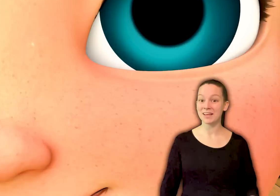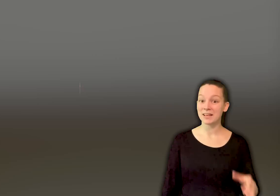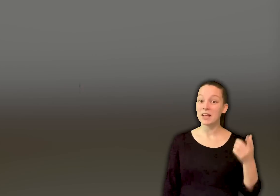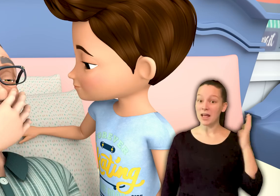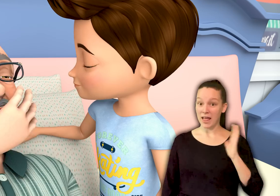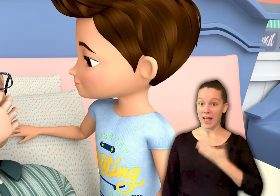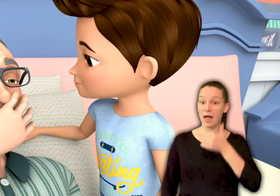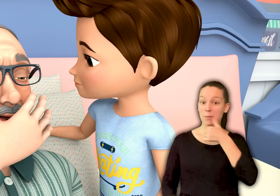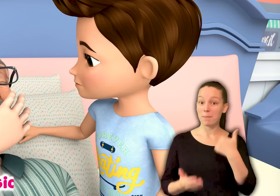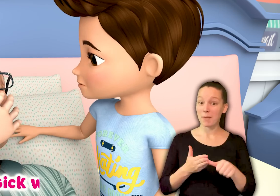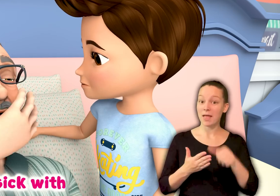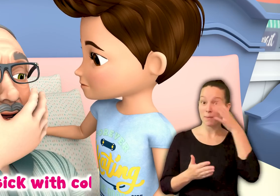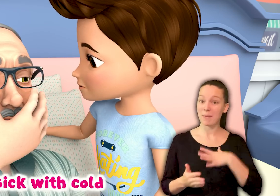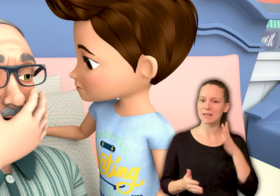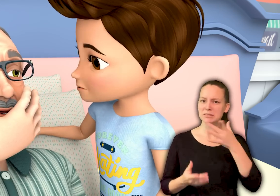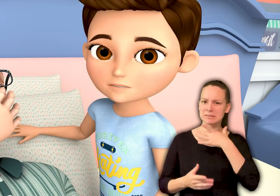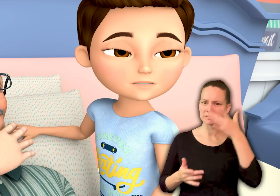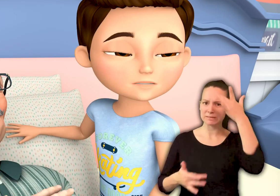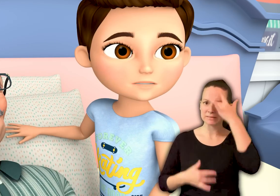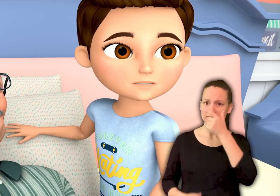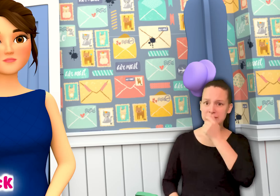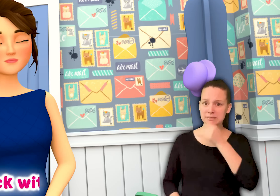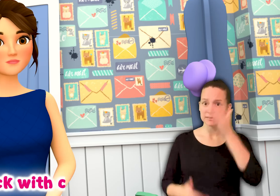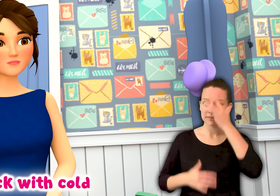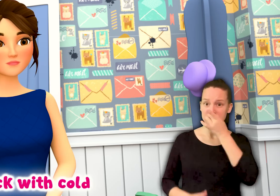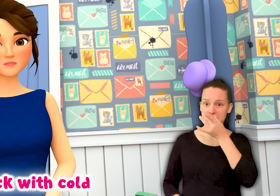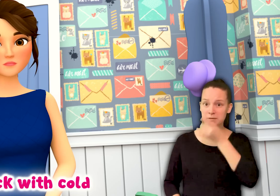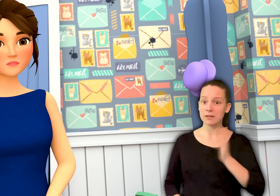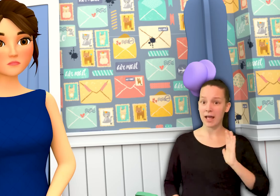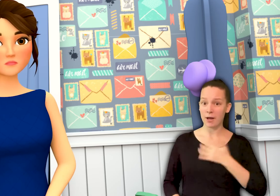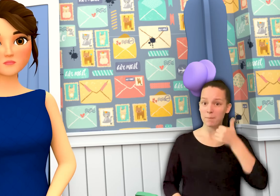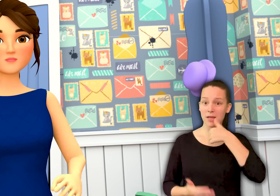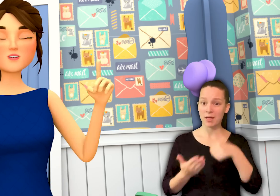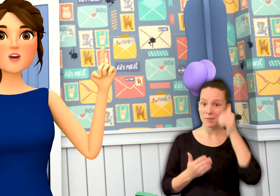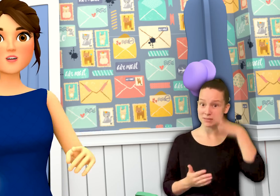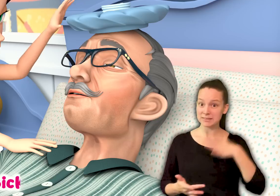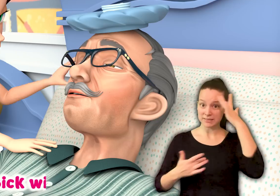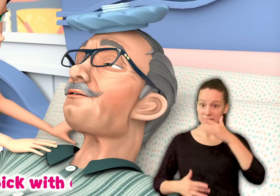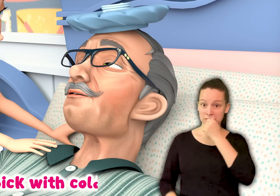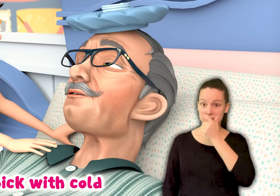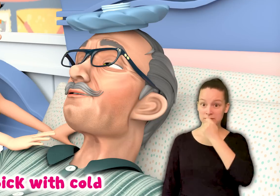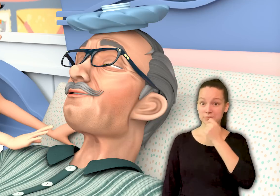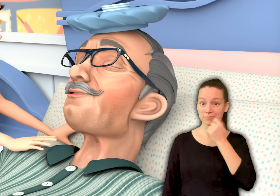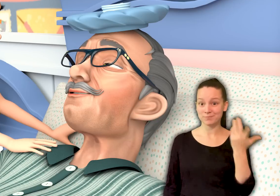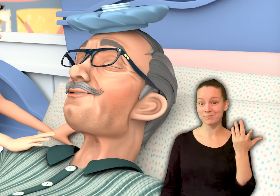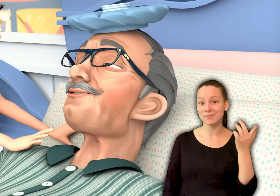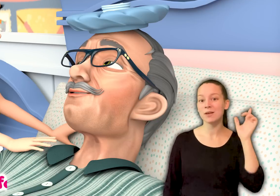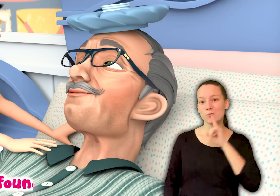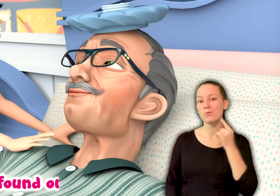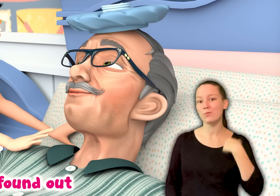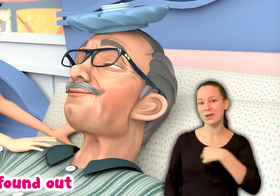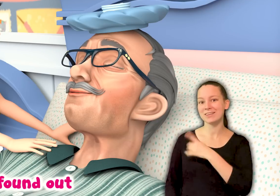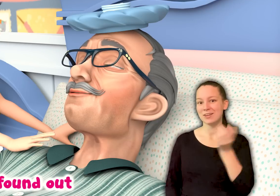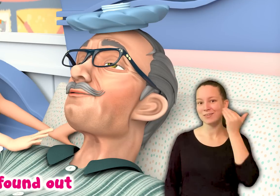mailman our ma man was sick with cold sick with cold sick with cold our mailman was sick with cold